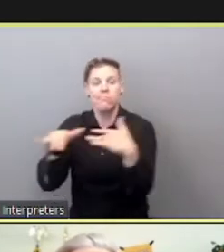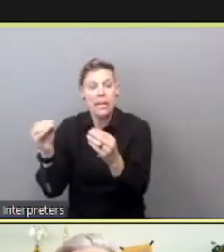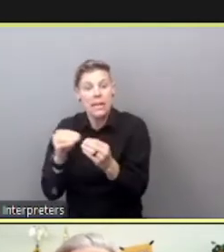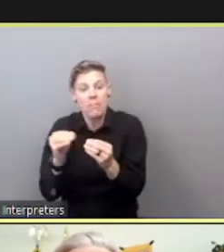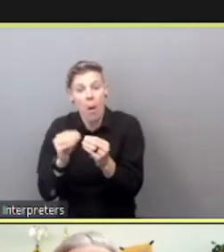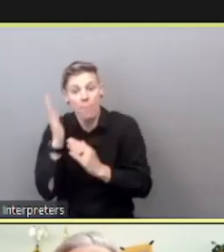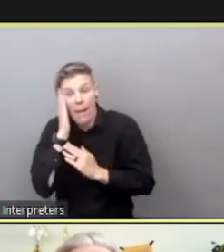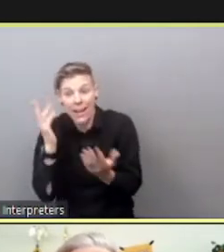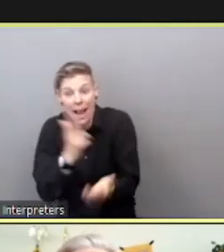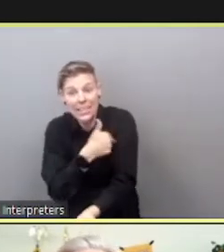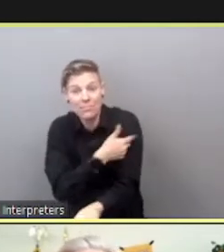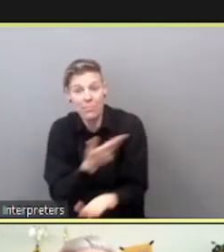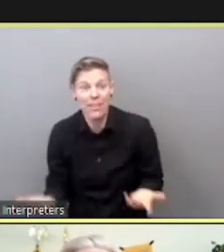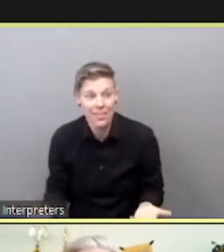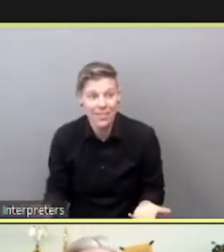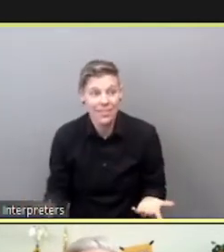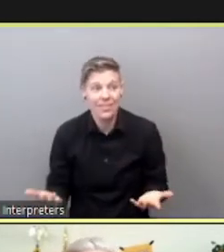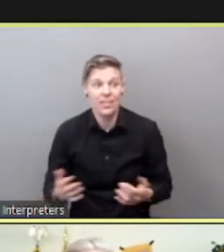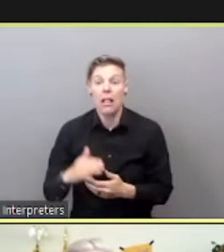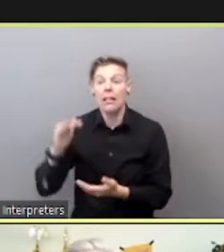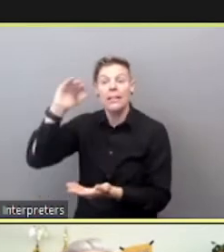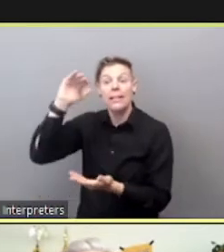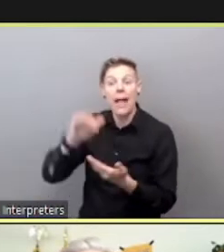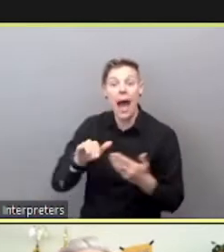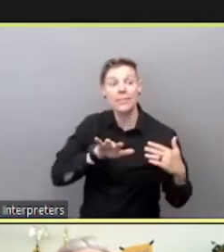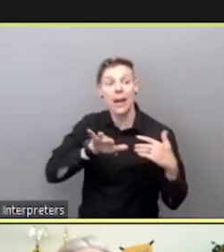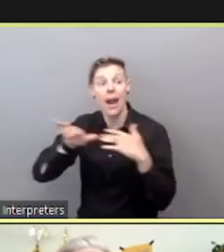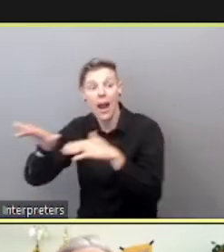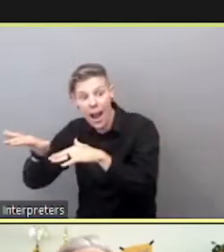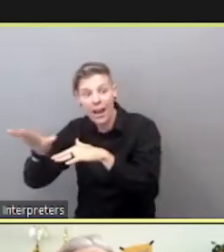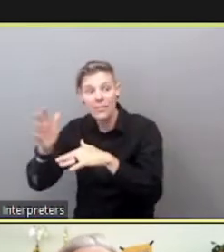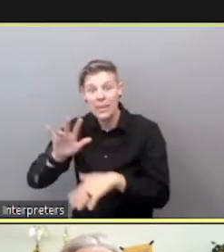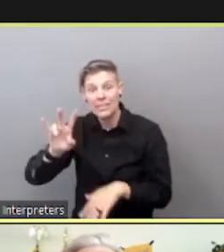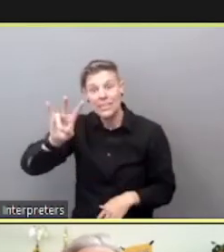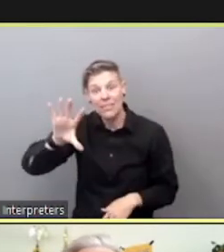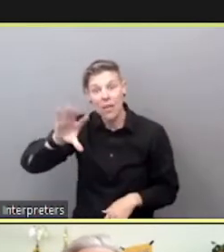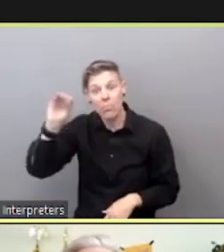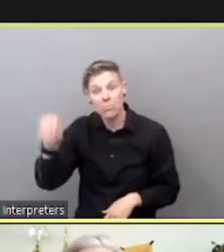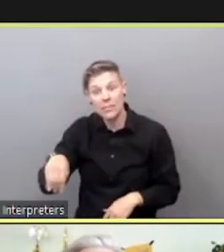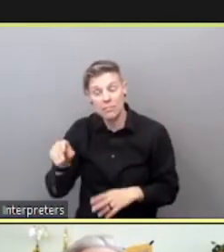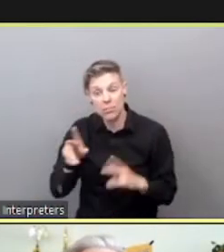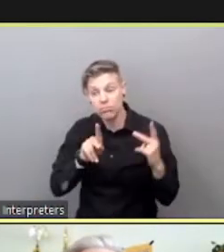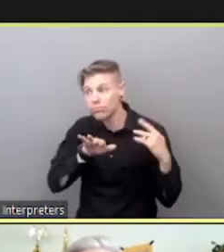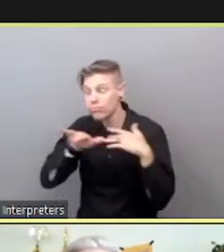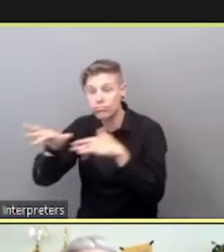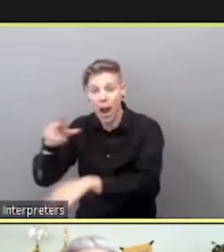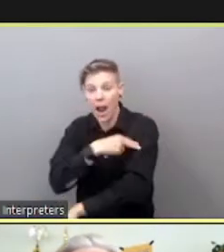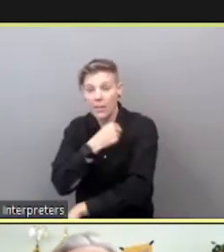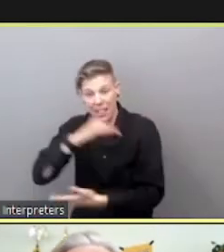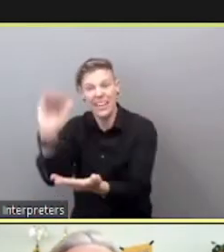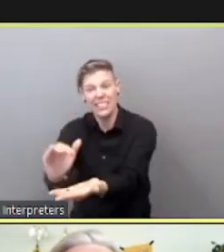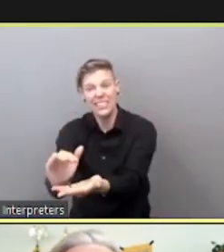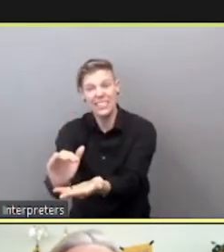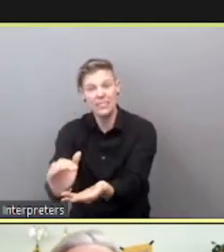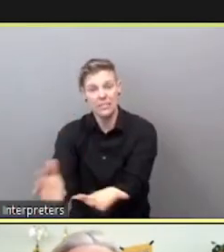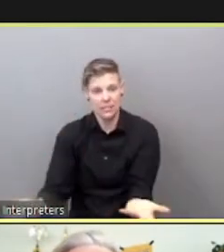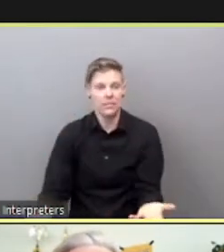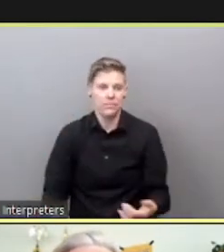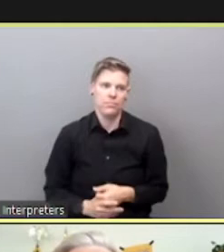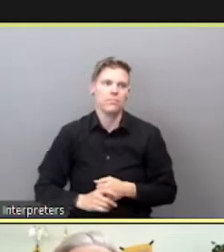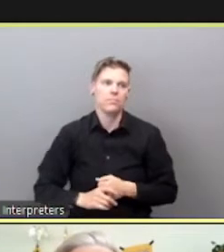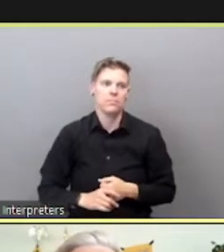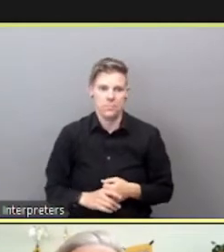as 3/4. Next slide. I did want to give a shout out to a couple systems that